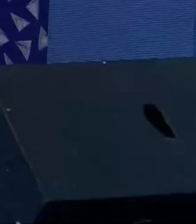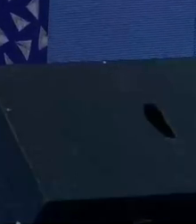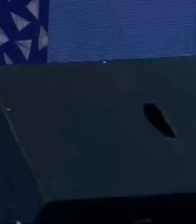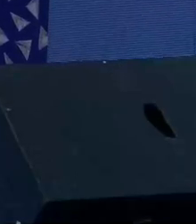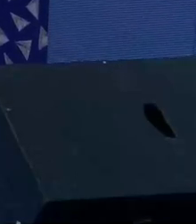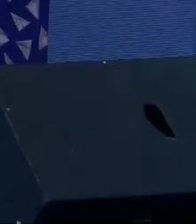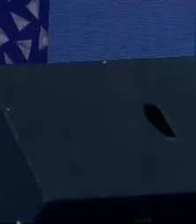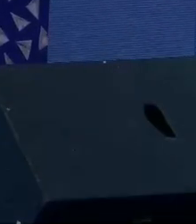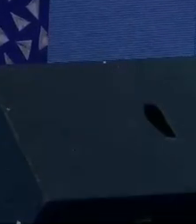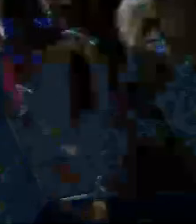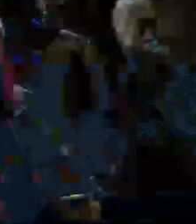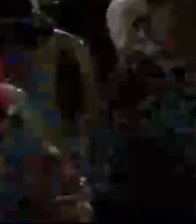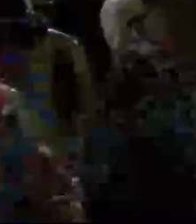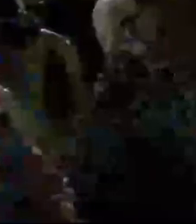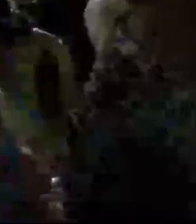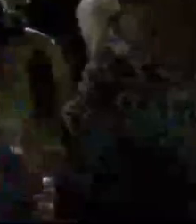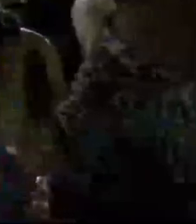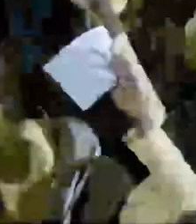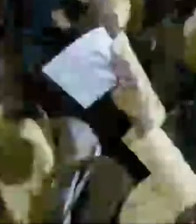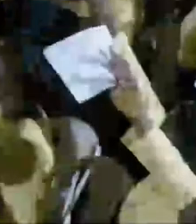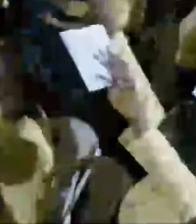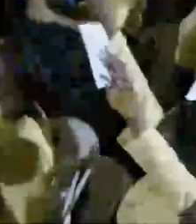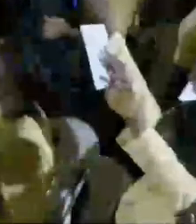Praise the Lord.